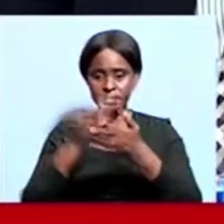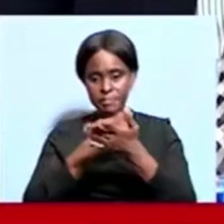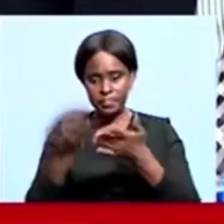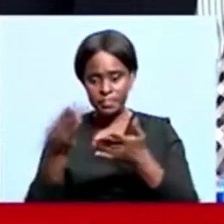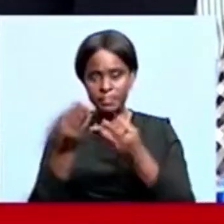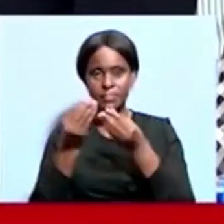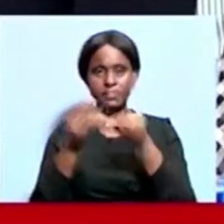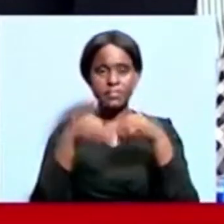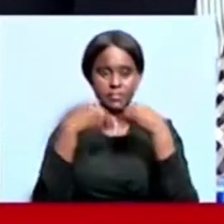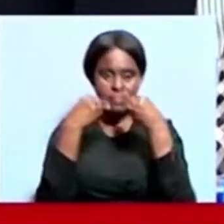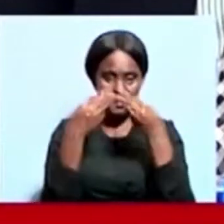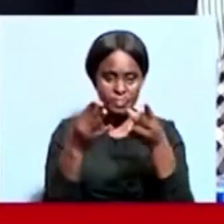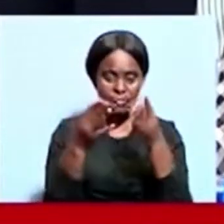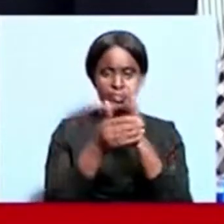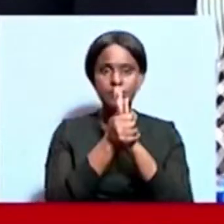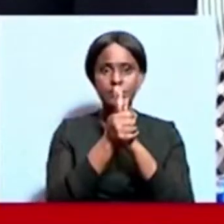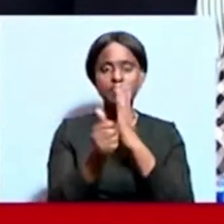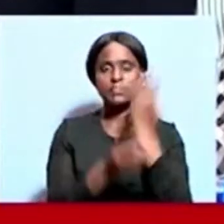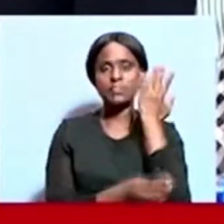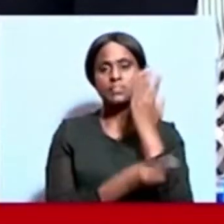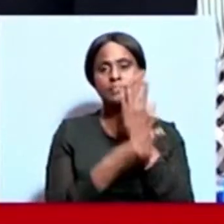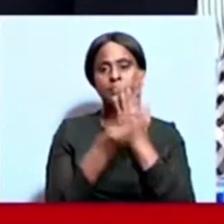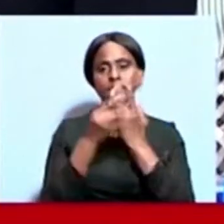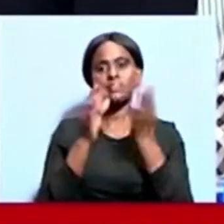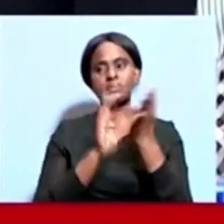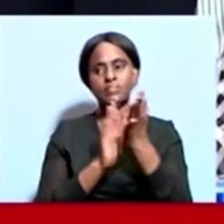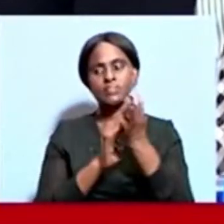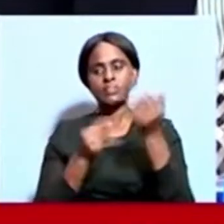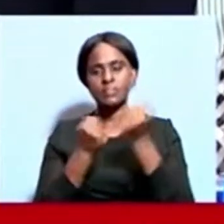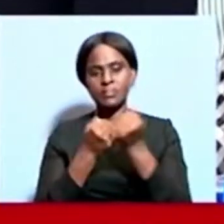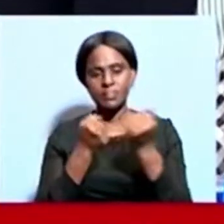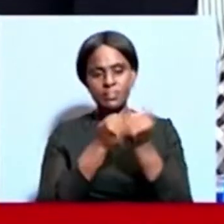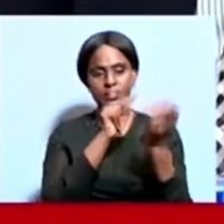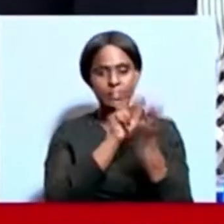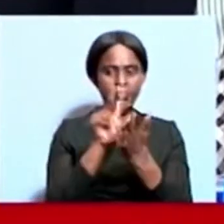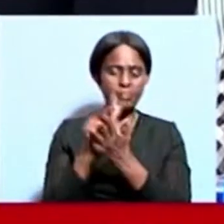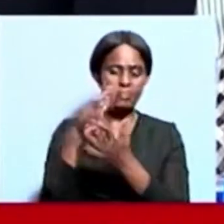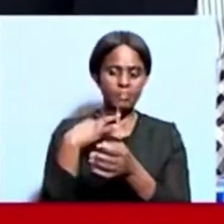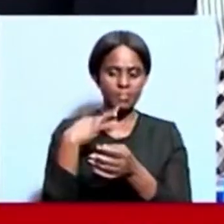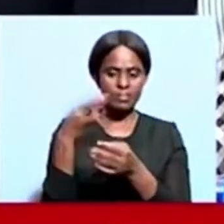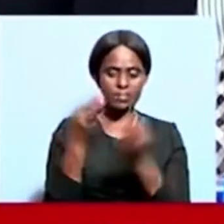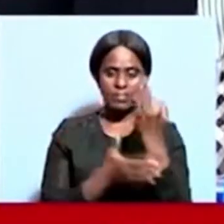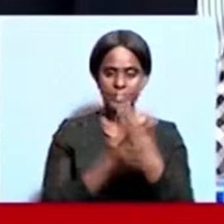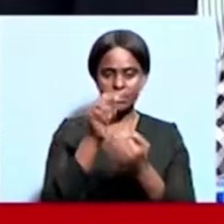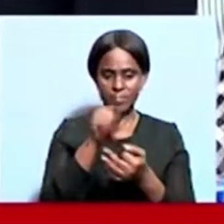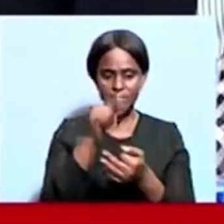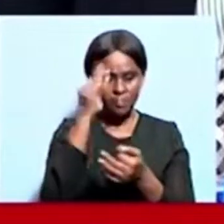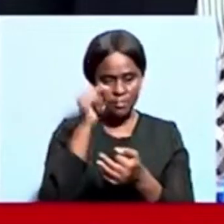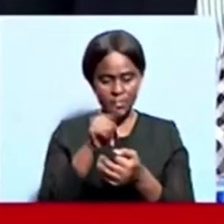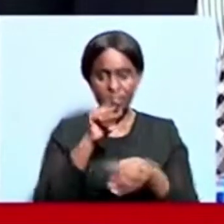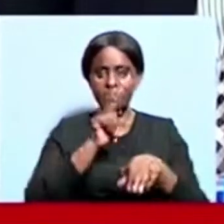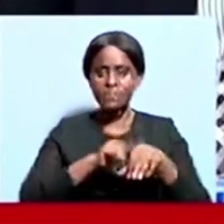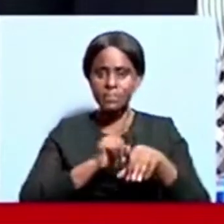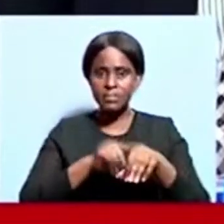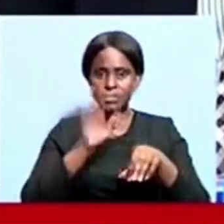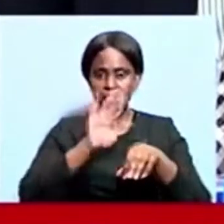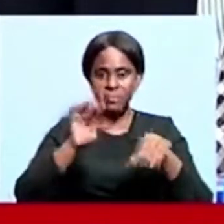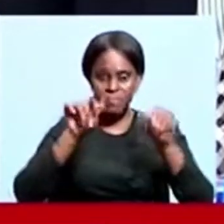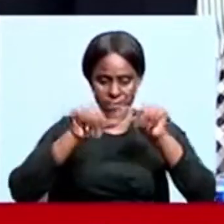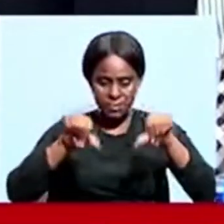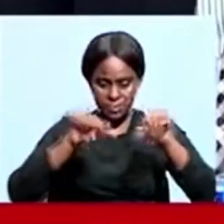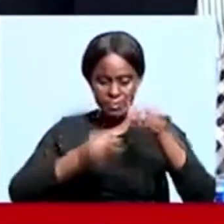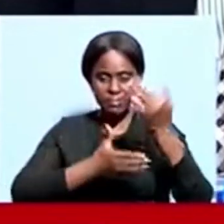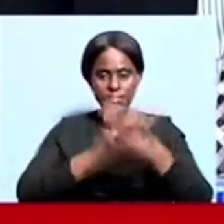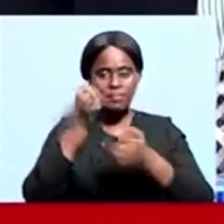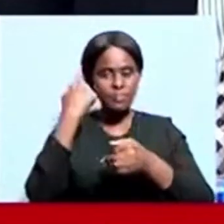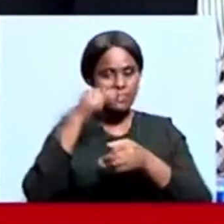avail skills development bursaries approved application forms. This is because at the time of the audit, the forms